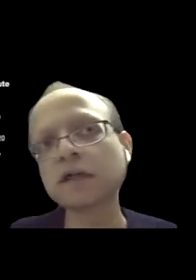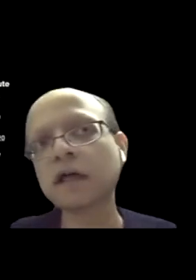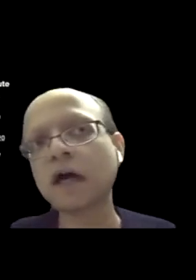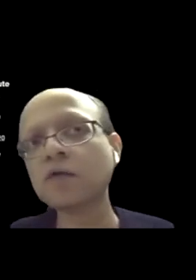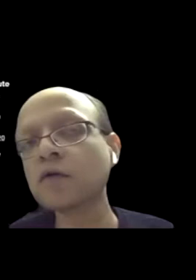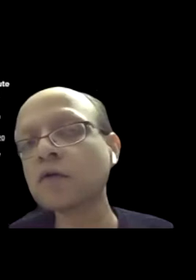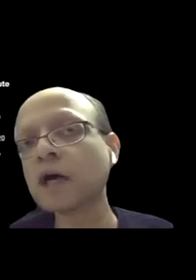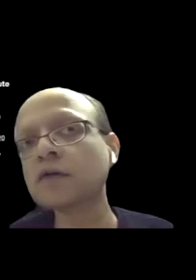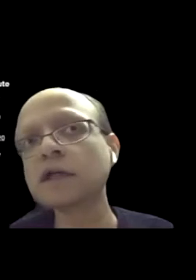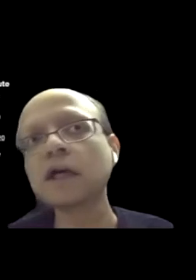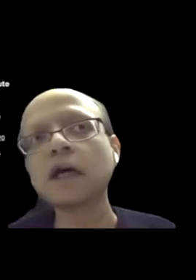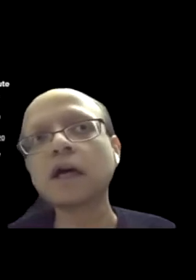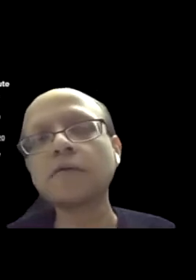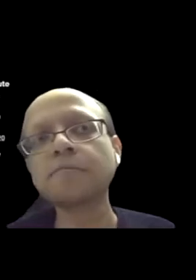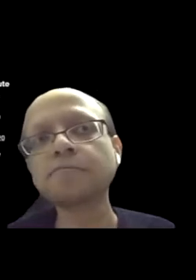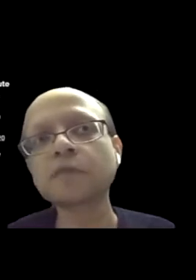about how we go about